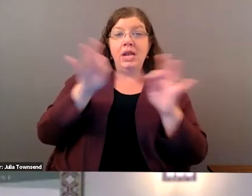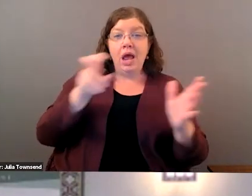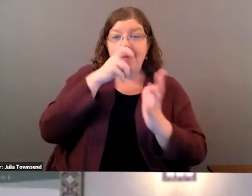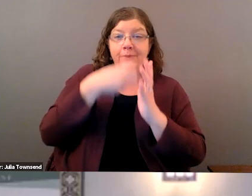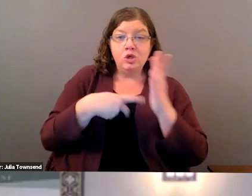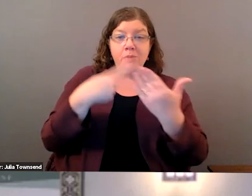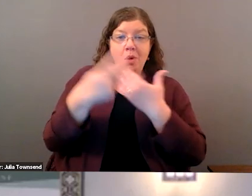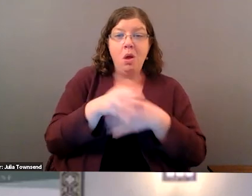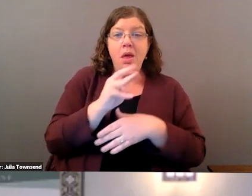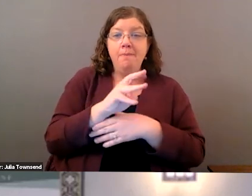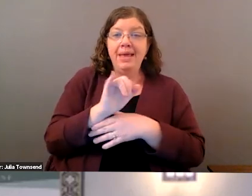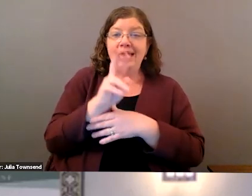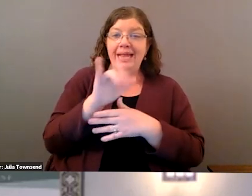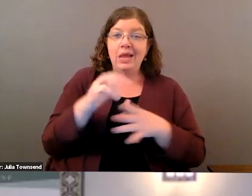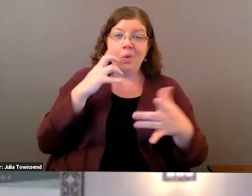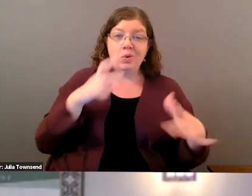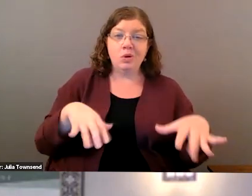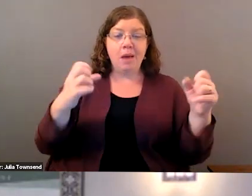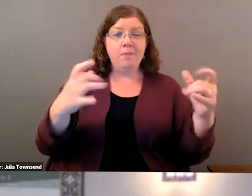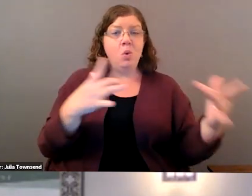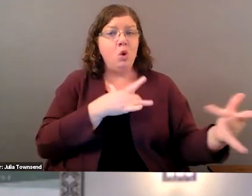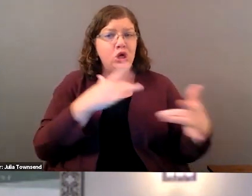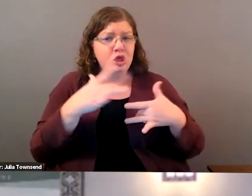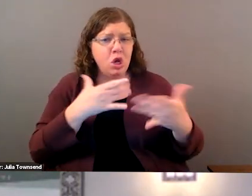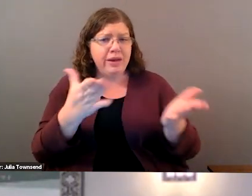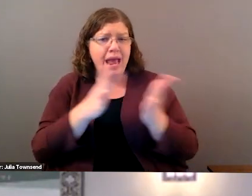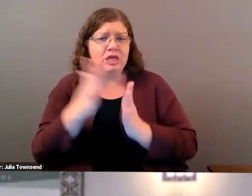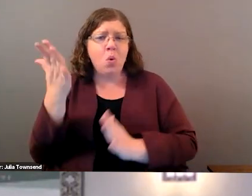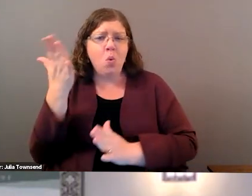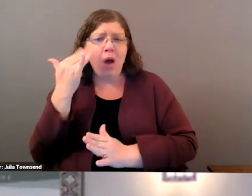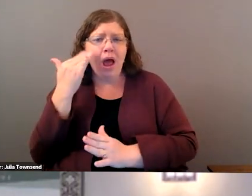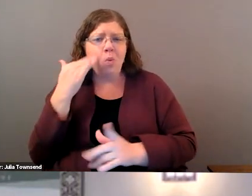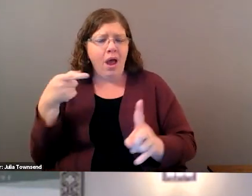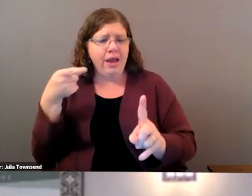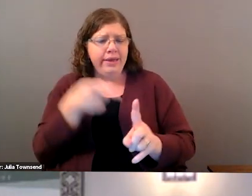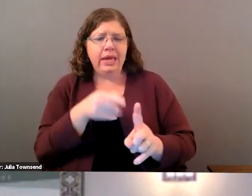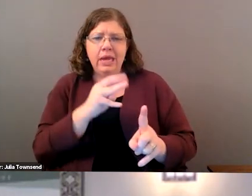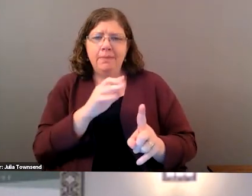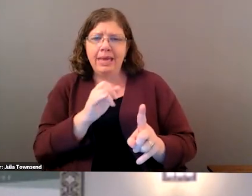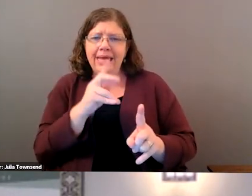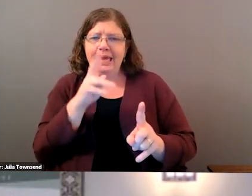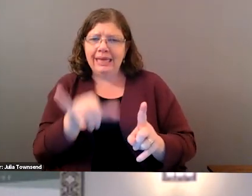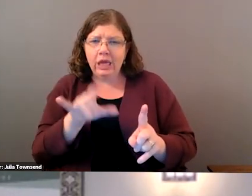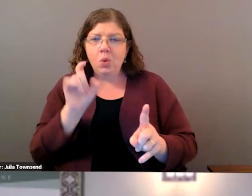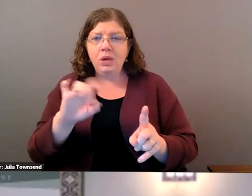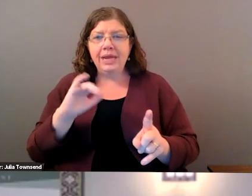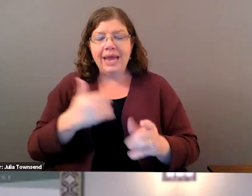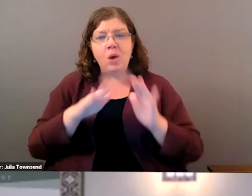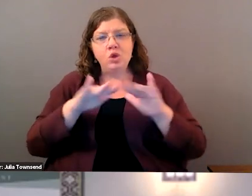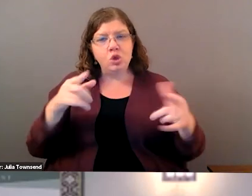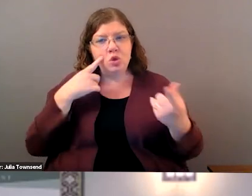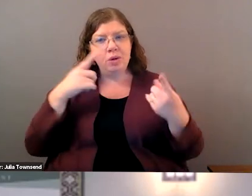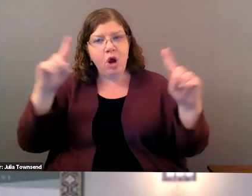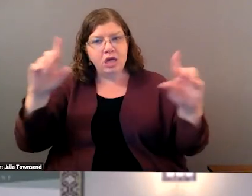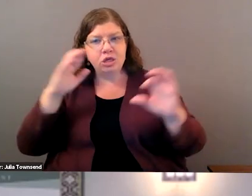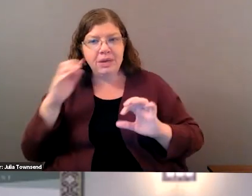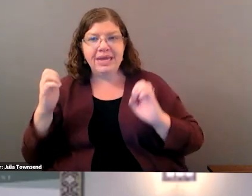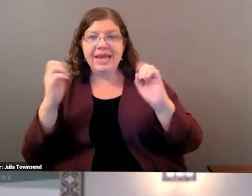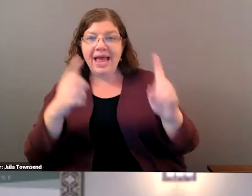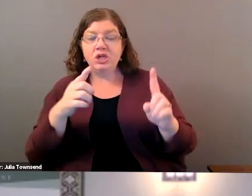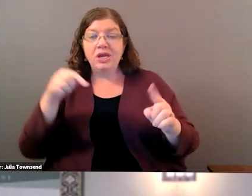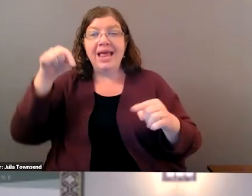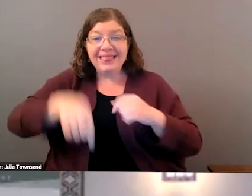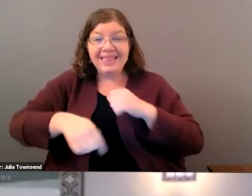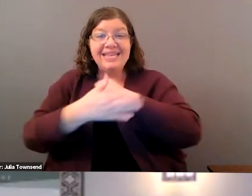adopt. We are very concerned and ask why. Why McKinley? We need our children to prosper and be educated in